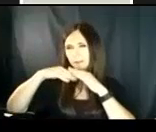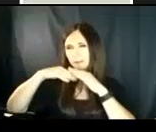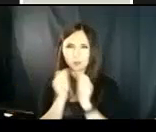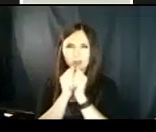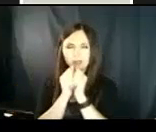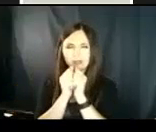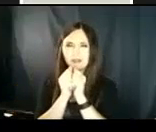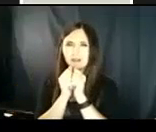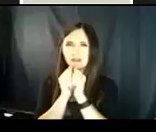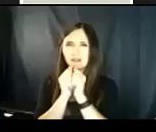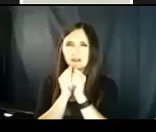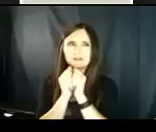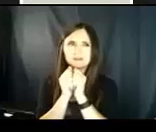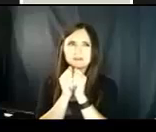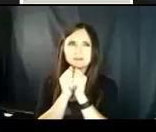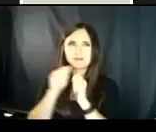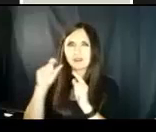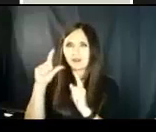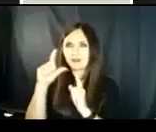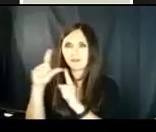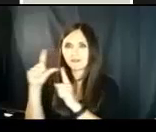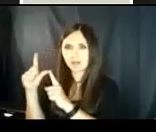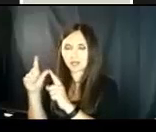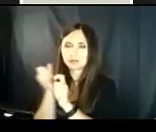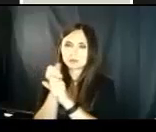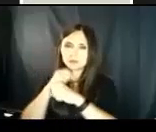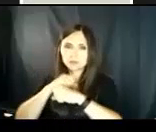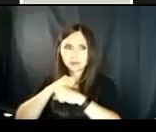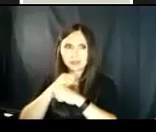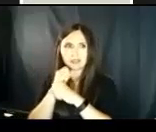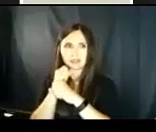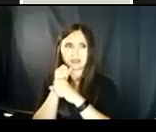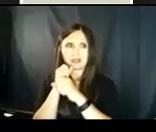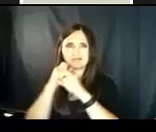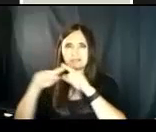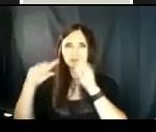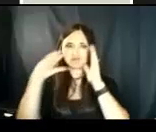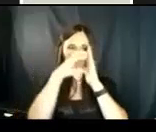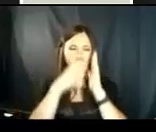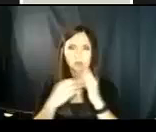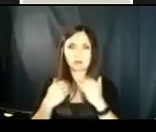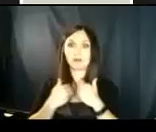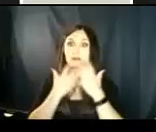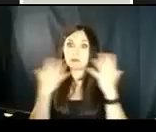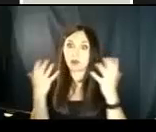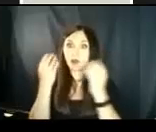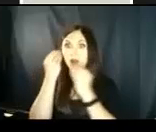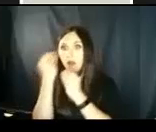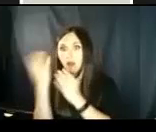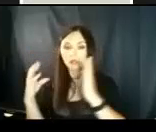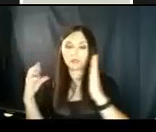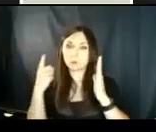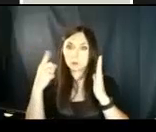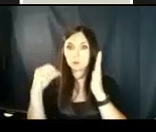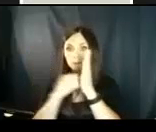font when you are creating, especially when you have a lot of text in one page. It could be